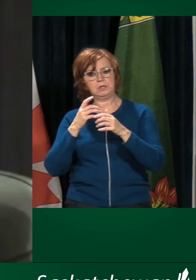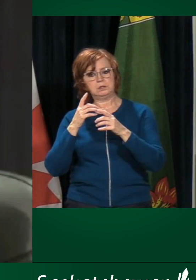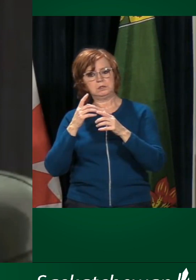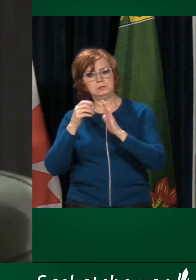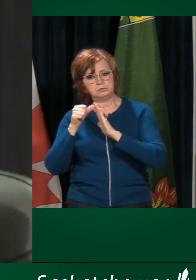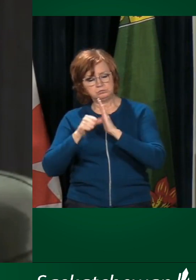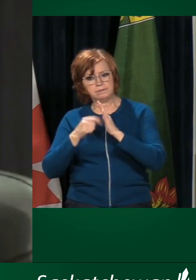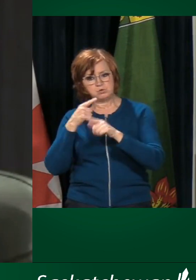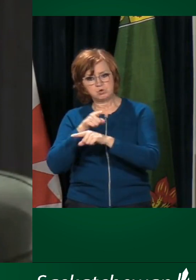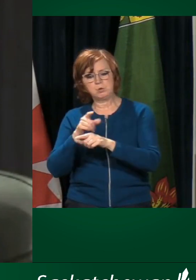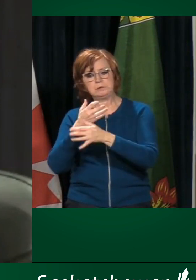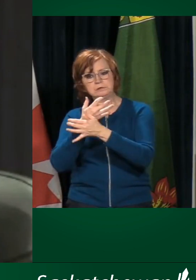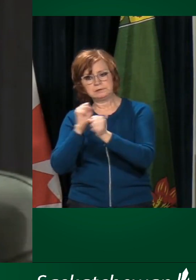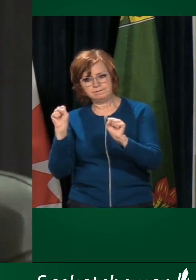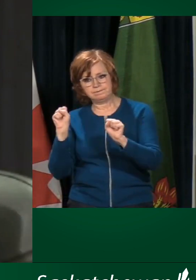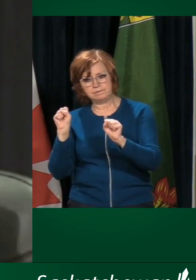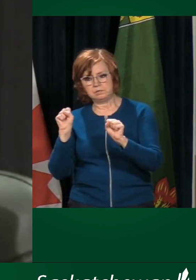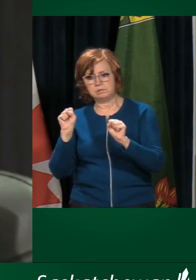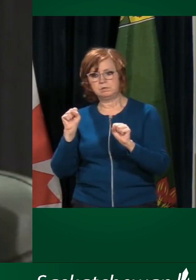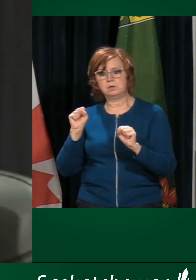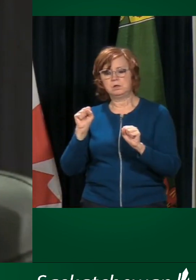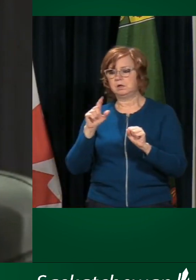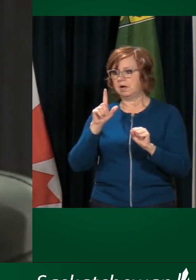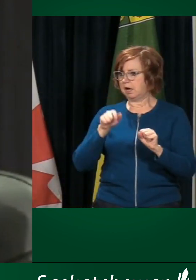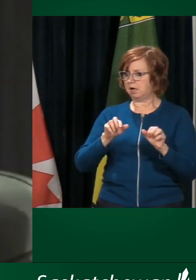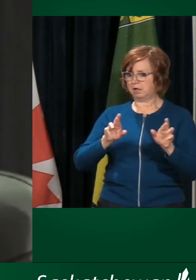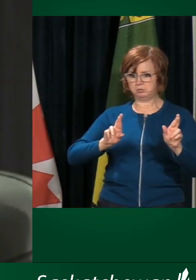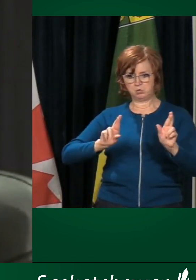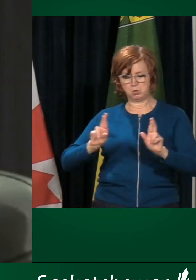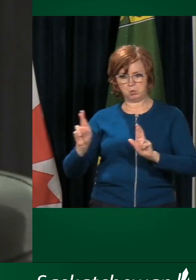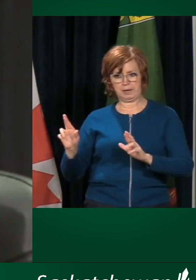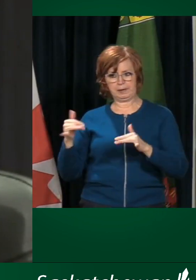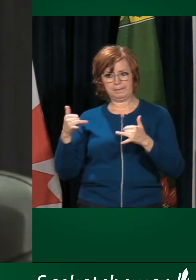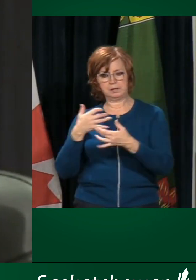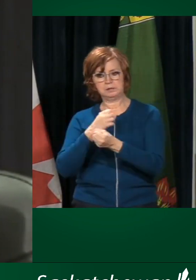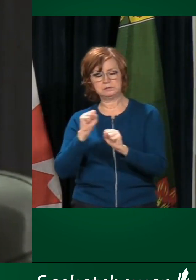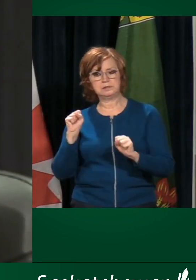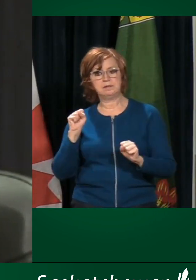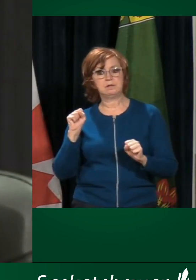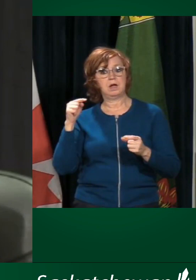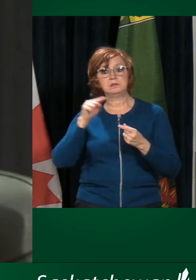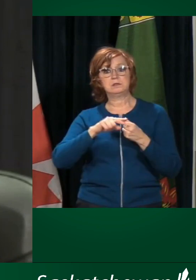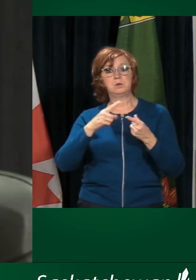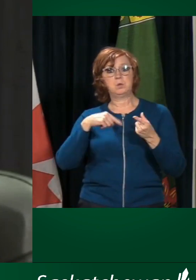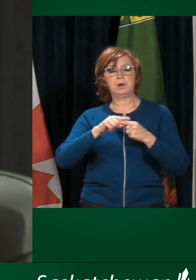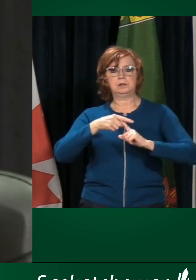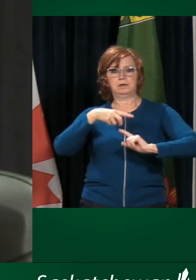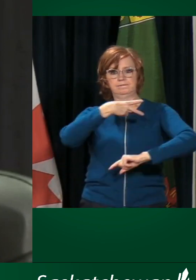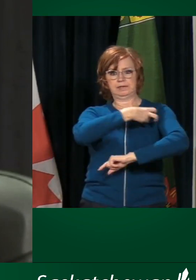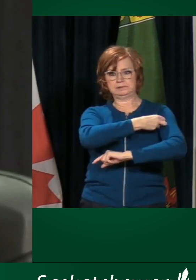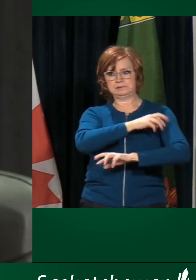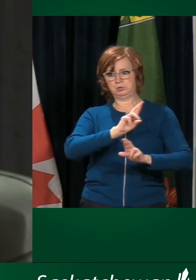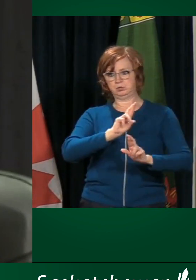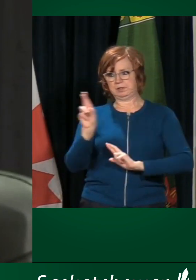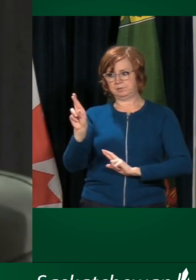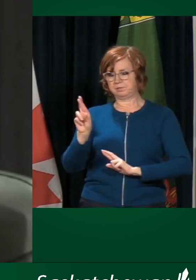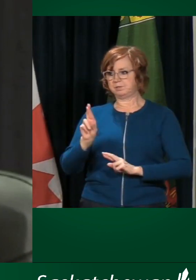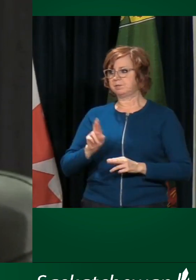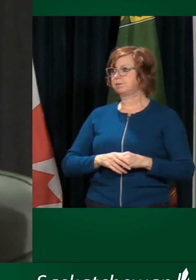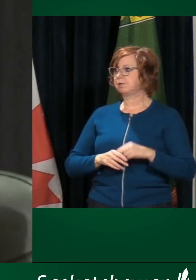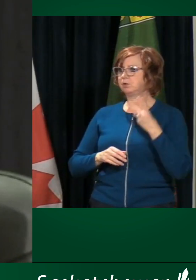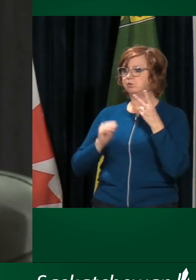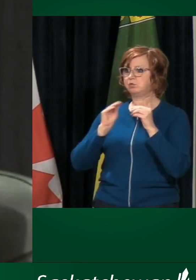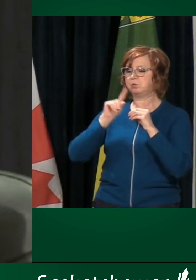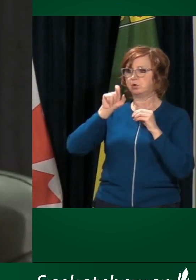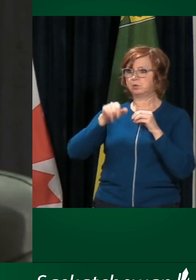in our province until a vaccine arrives, and we need to plan that way. We have time for just a couple more questions on the line,